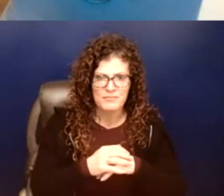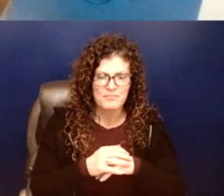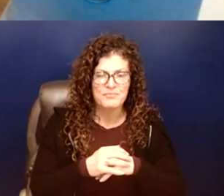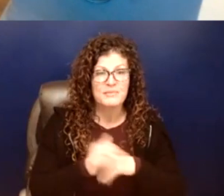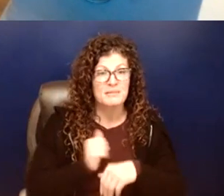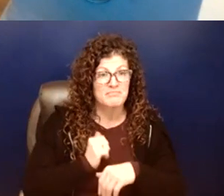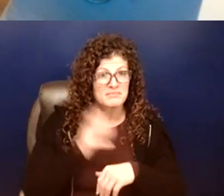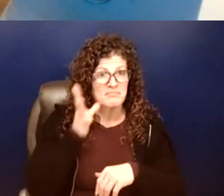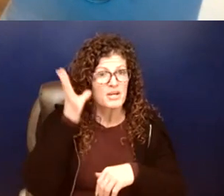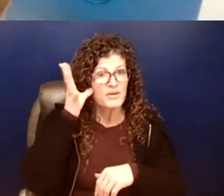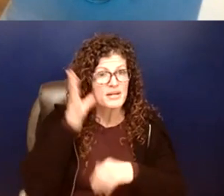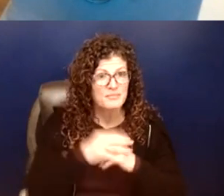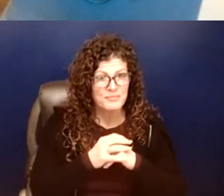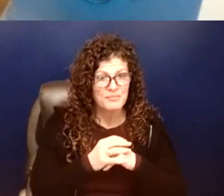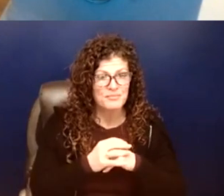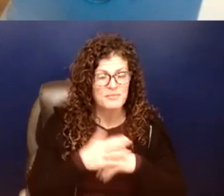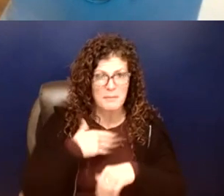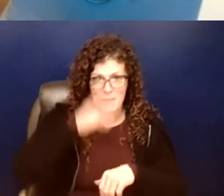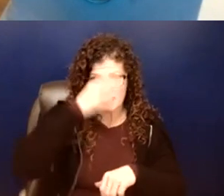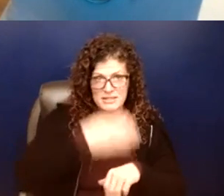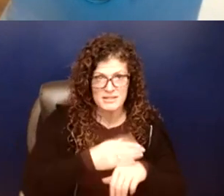parent whose son attended